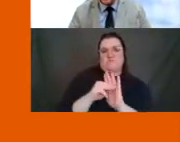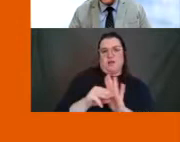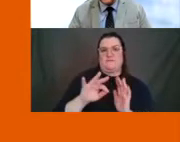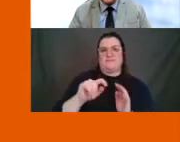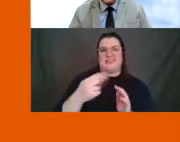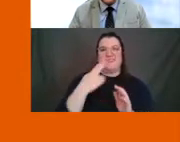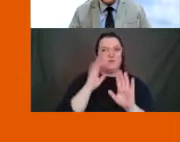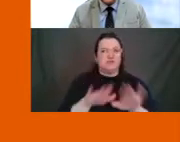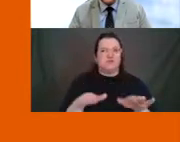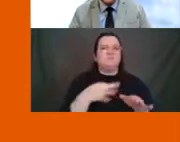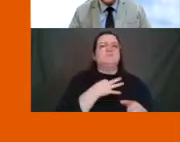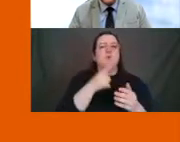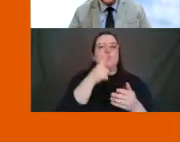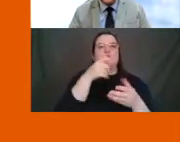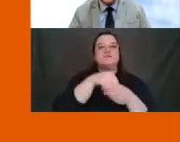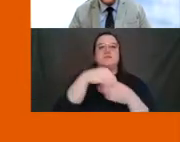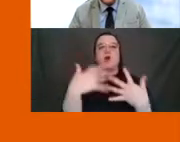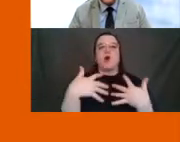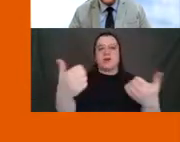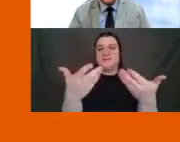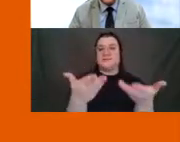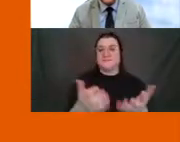in the audience.